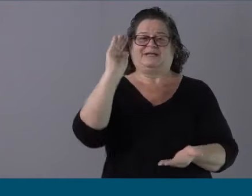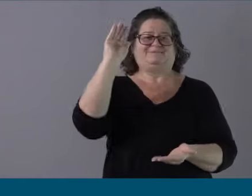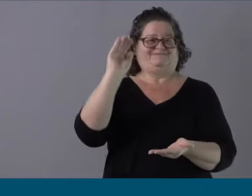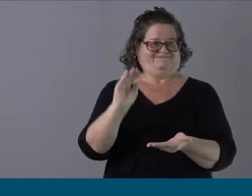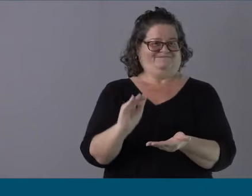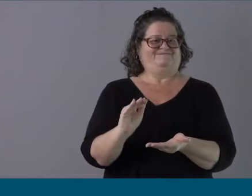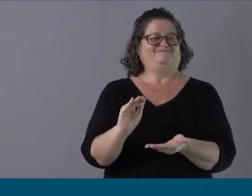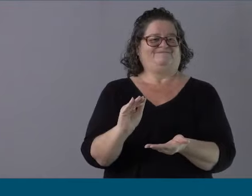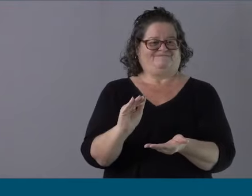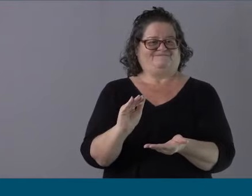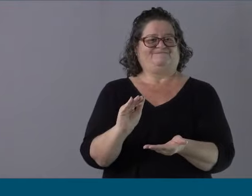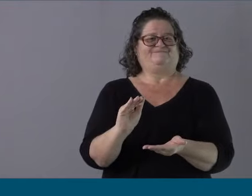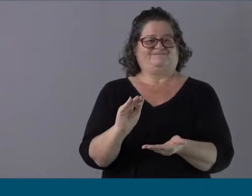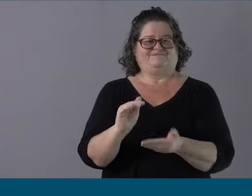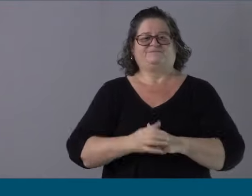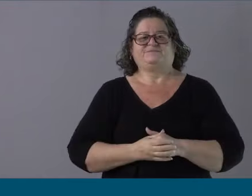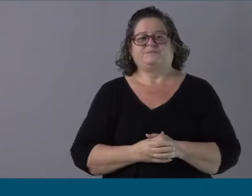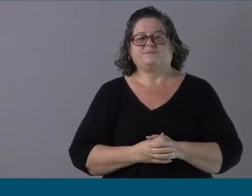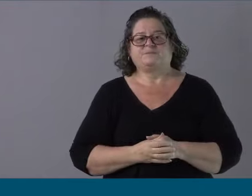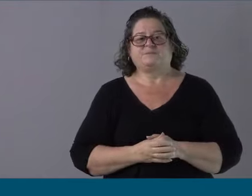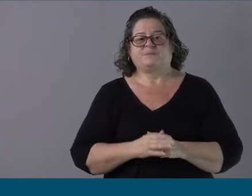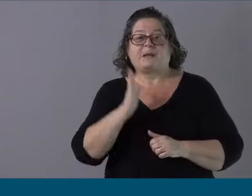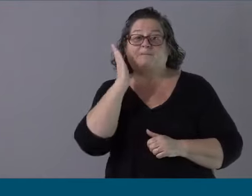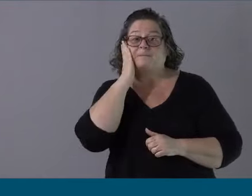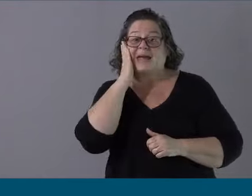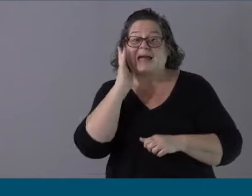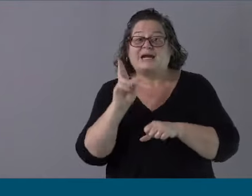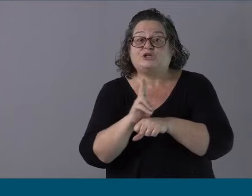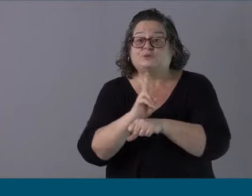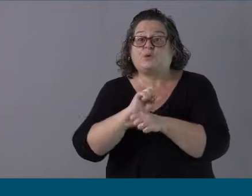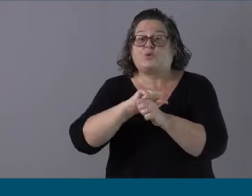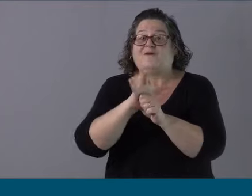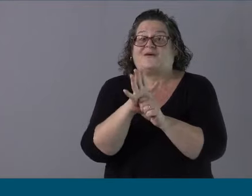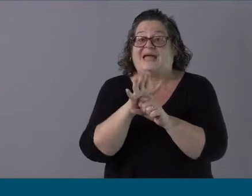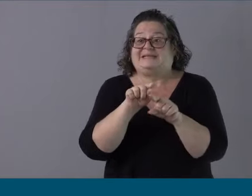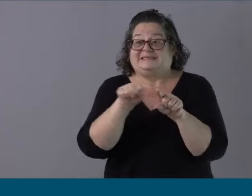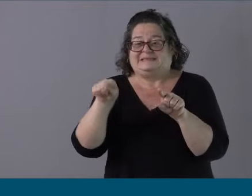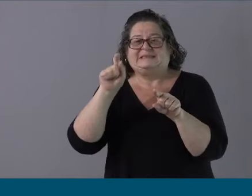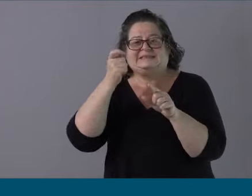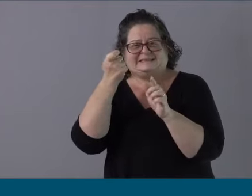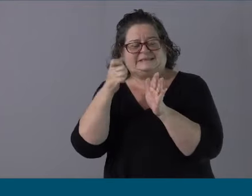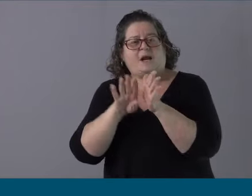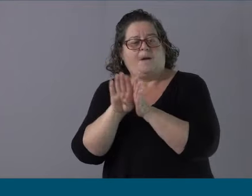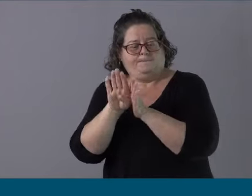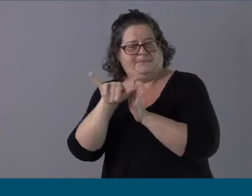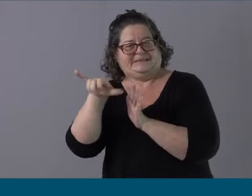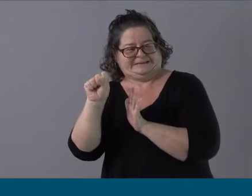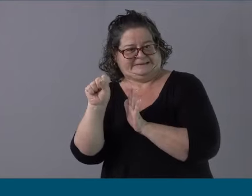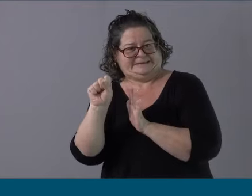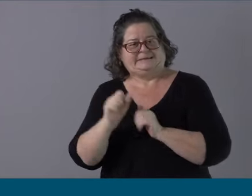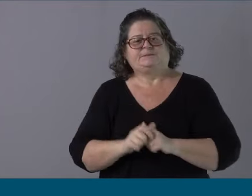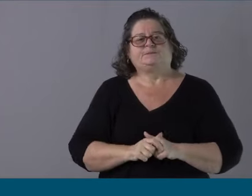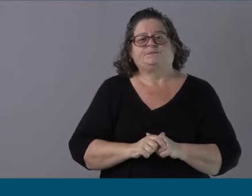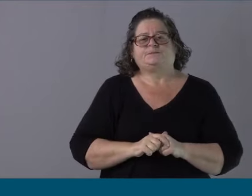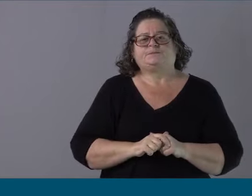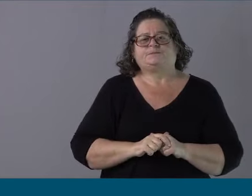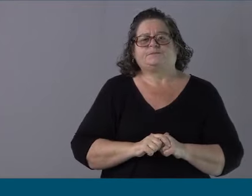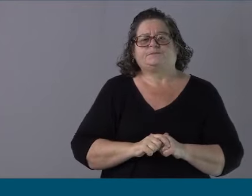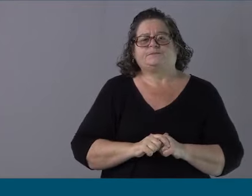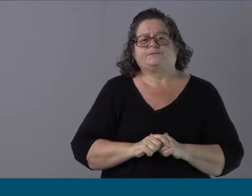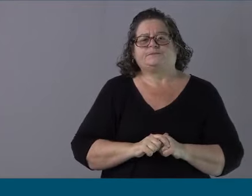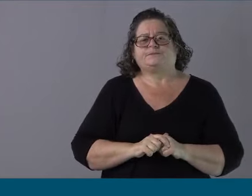use, that's up, okay? And so much of the surge in cases that we had was